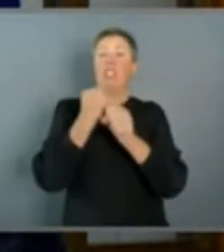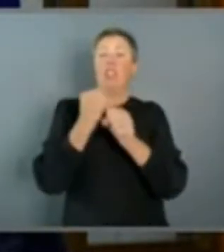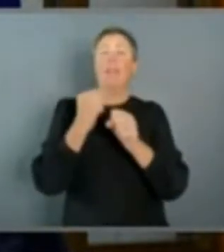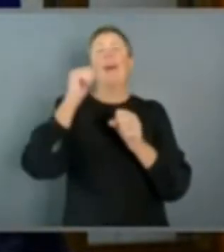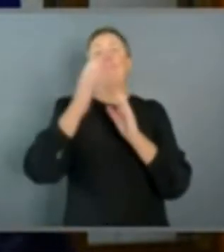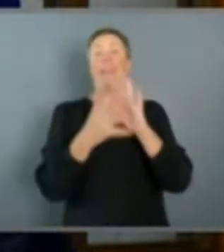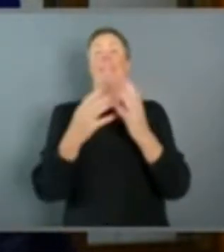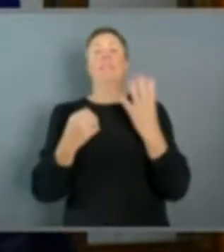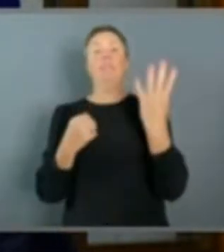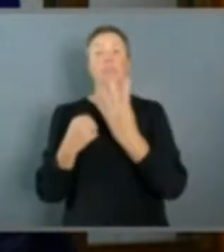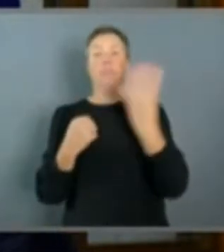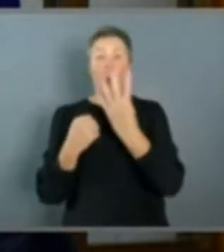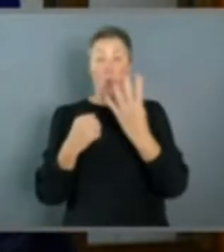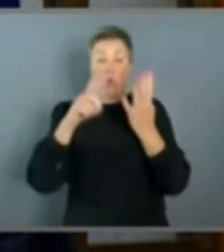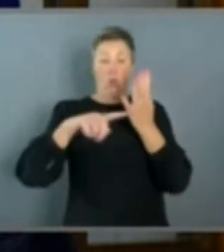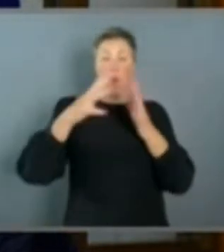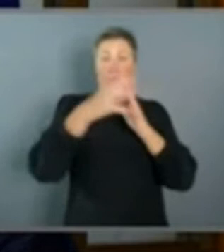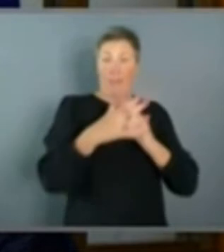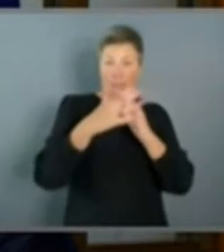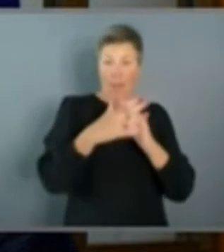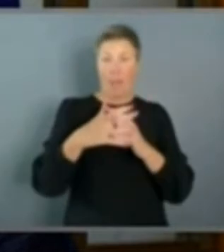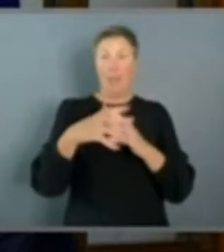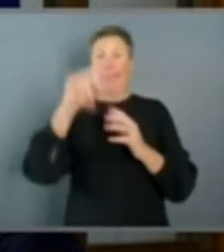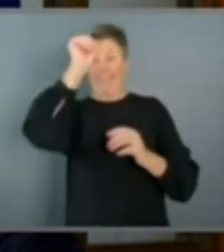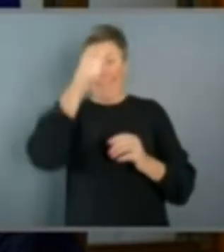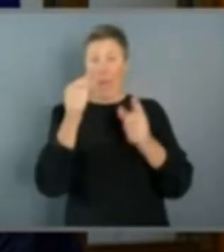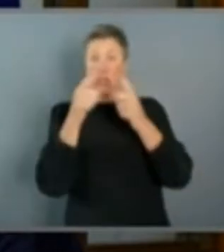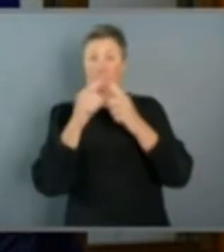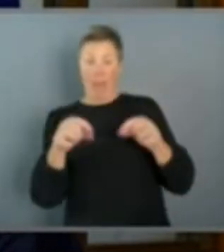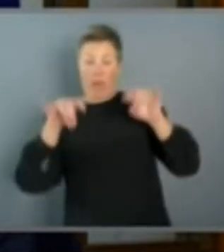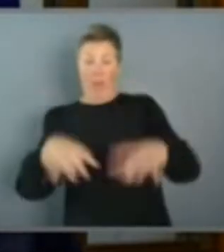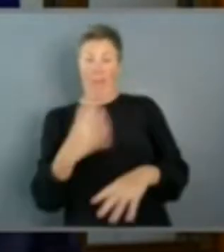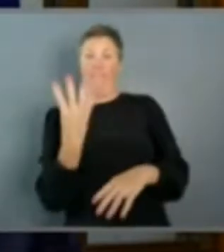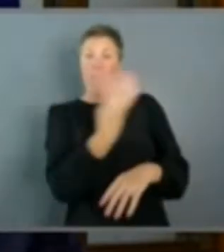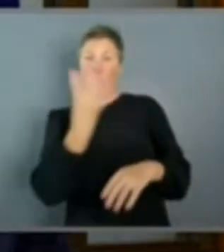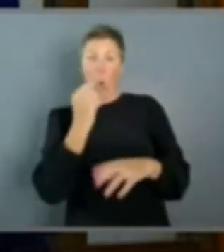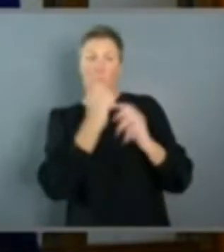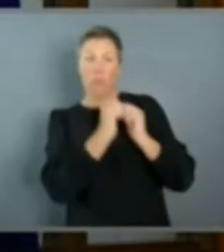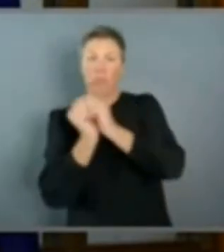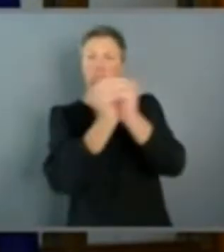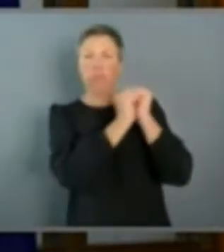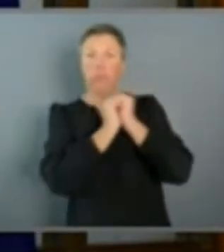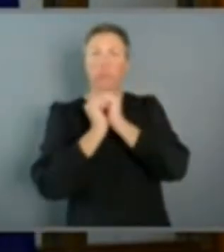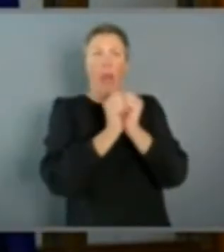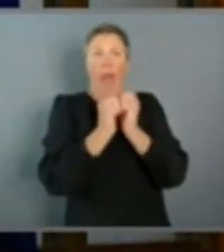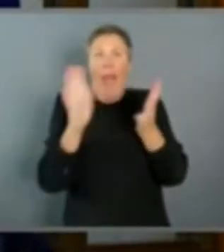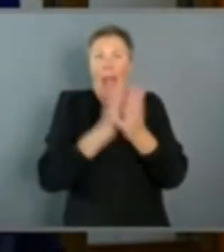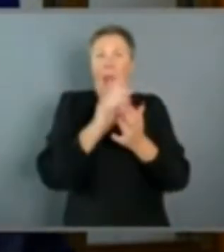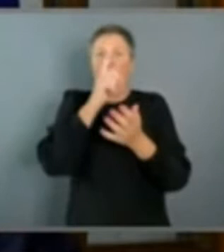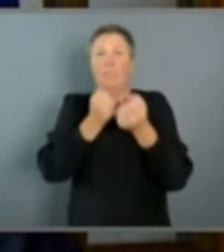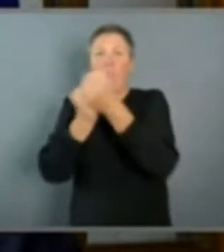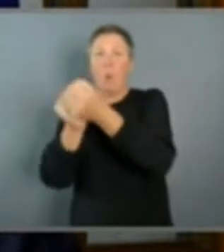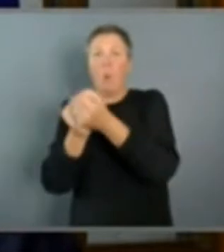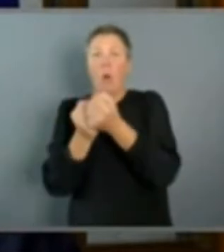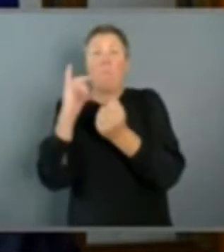with the United States in relation to what support we can provide together, whether that is technical support, whether that is work through UNICEF, who is one of